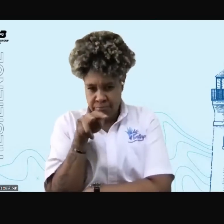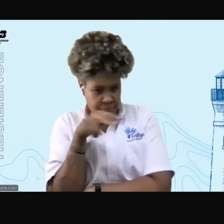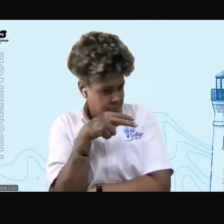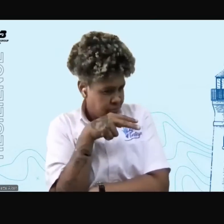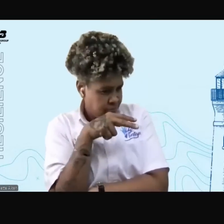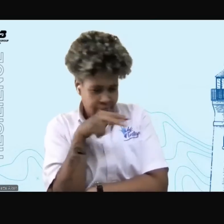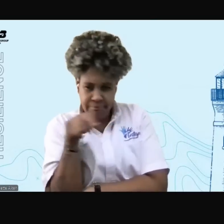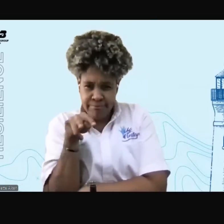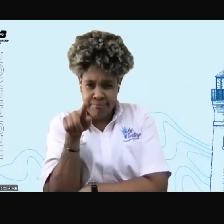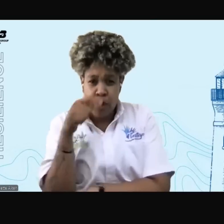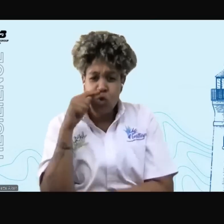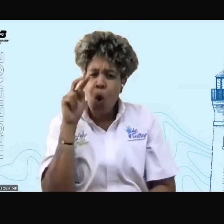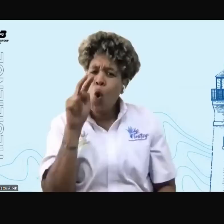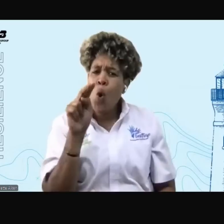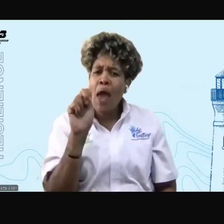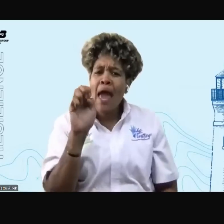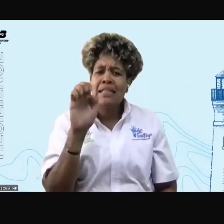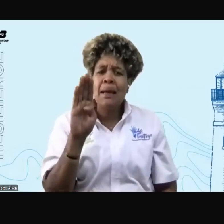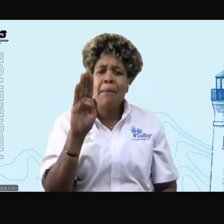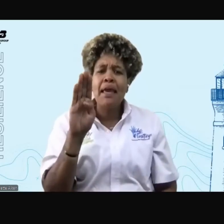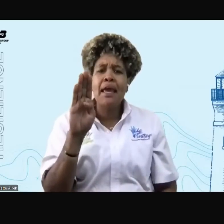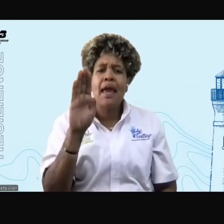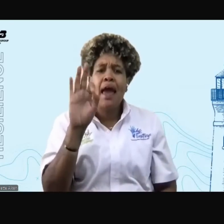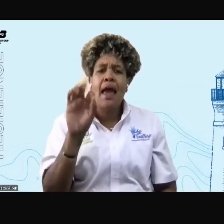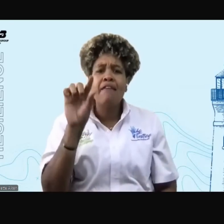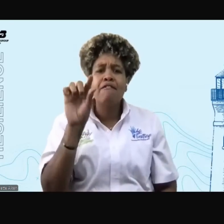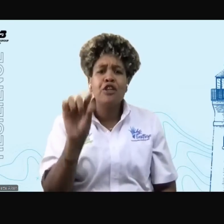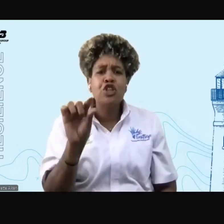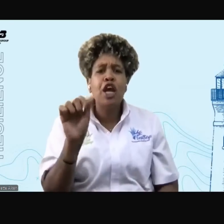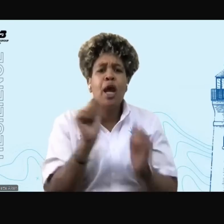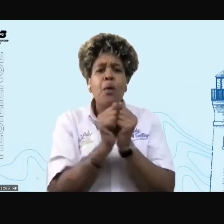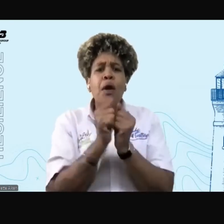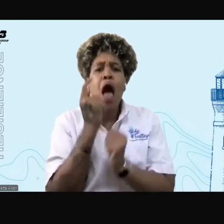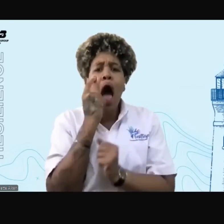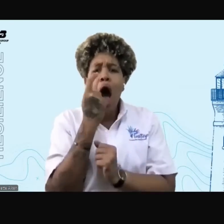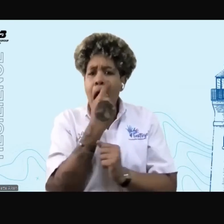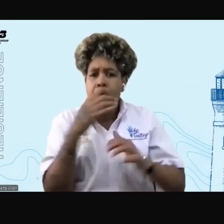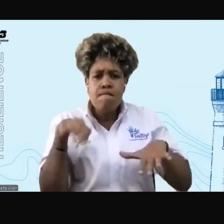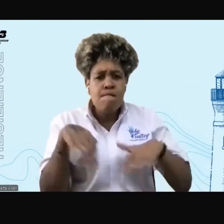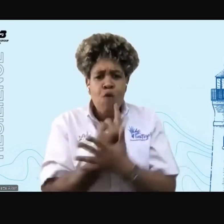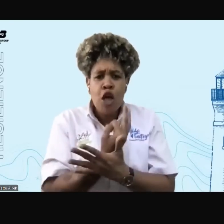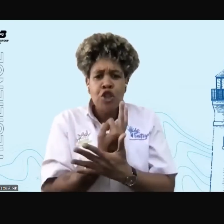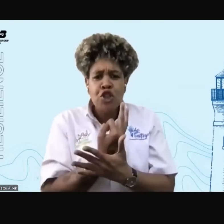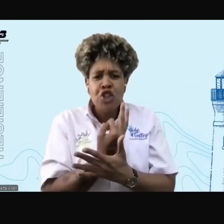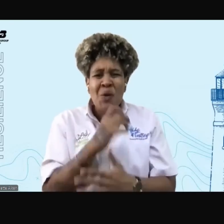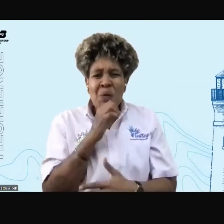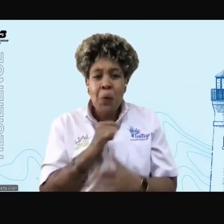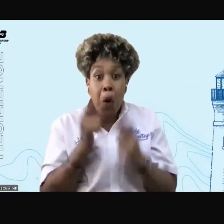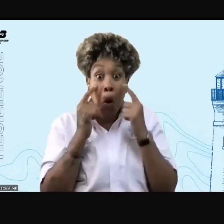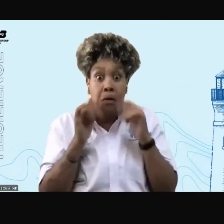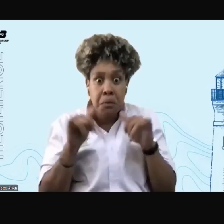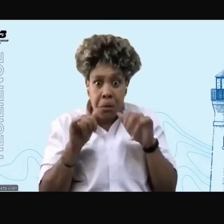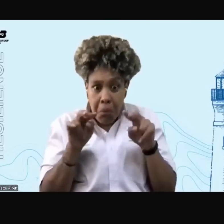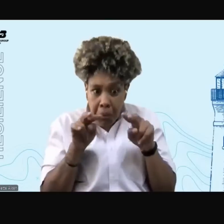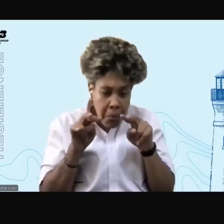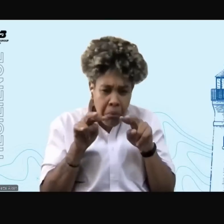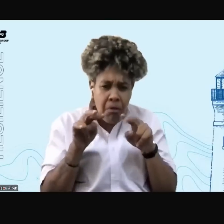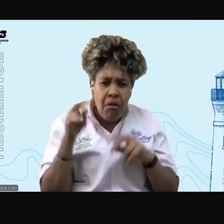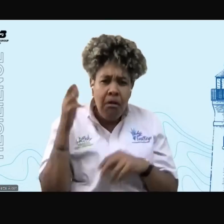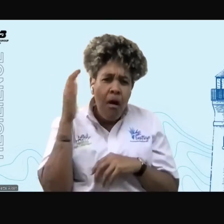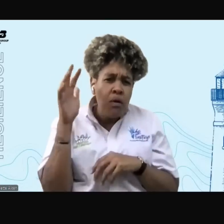to look at NCBFG with a fresh pair of eyes. How do outsiders see